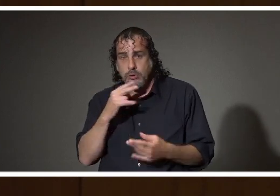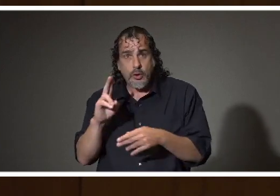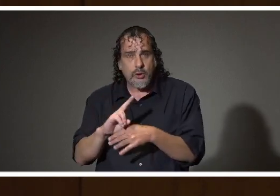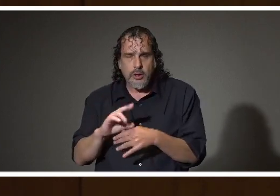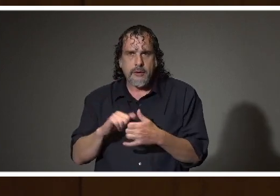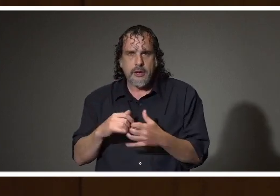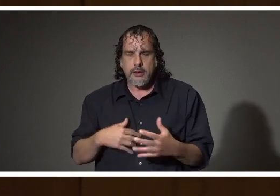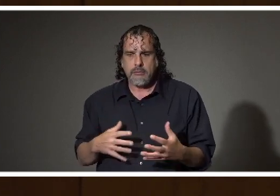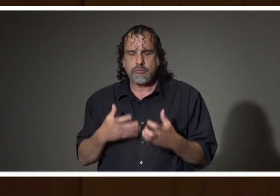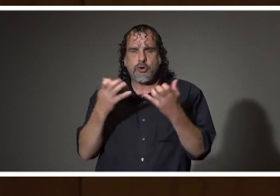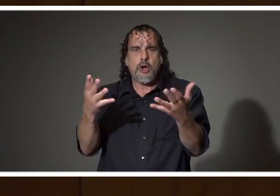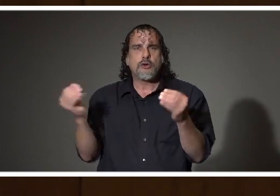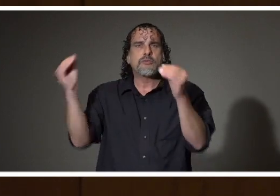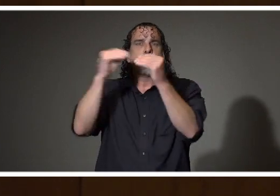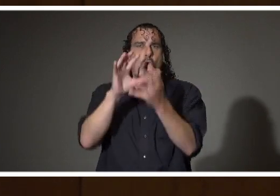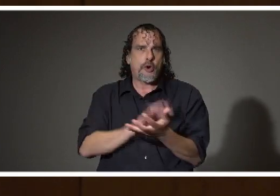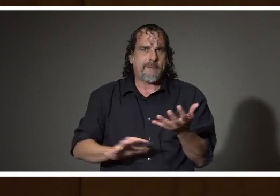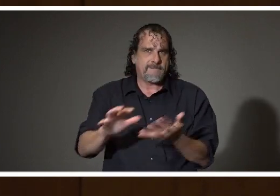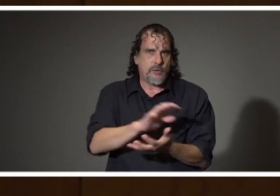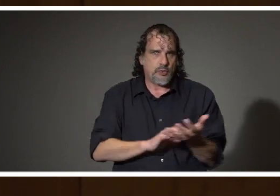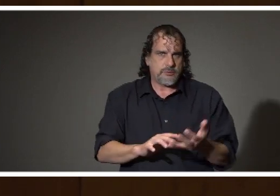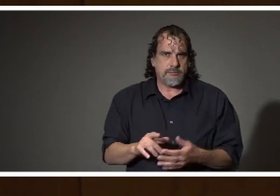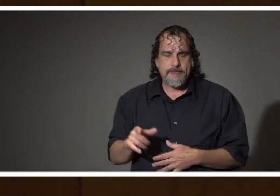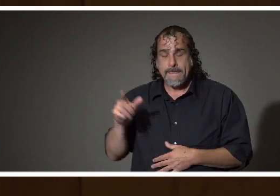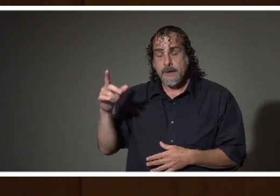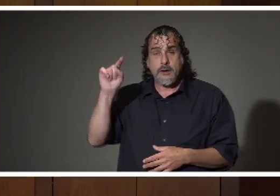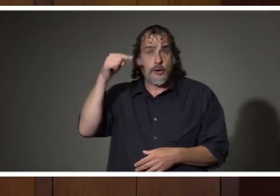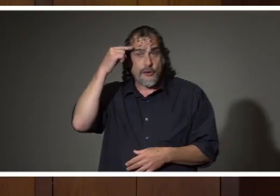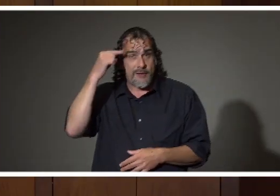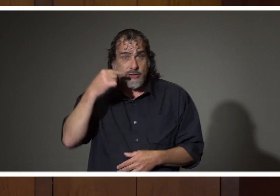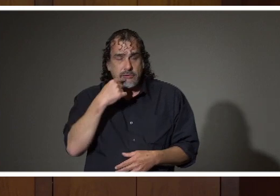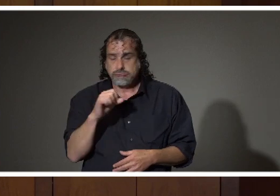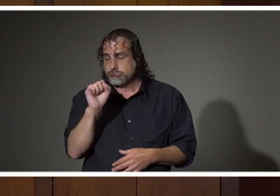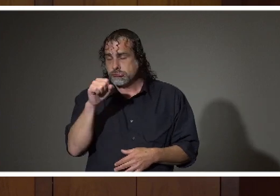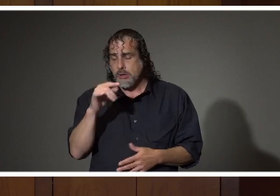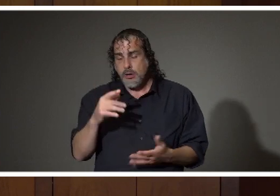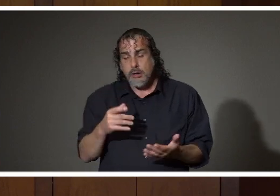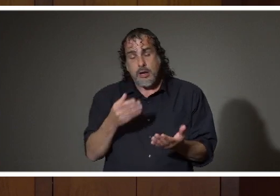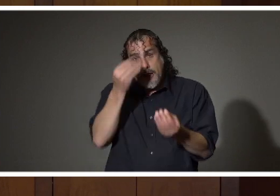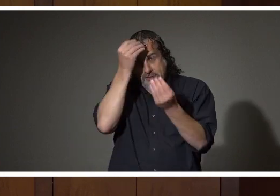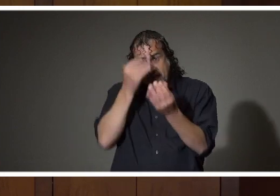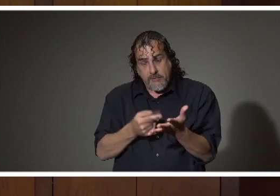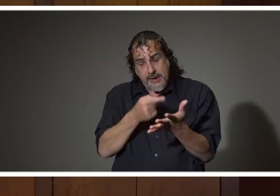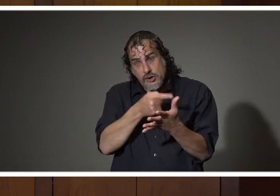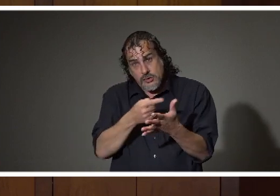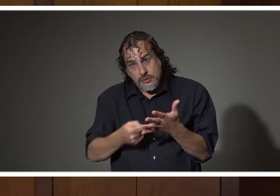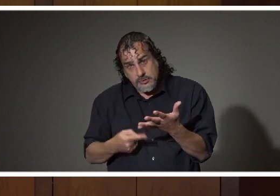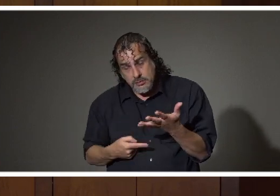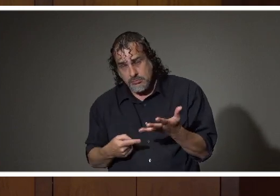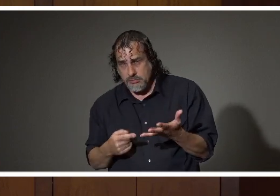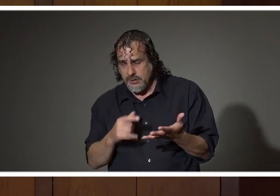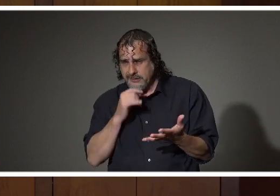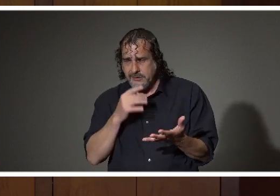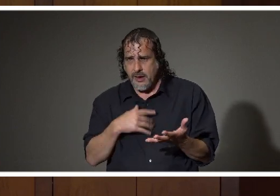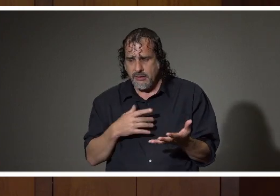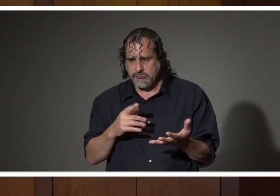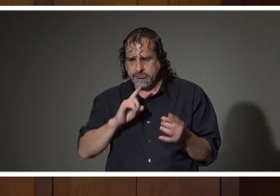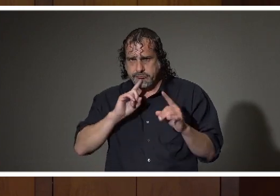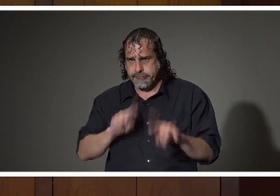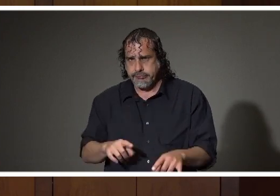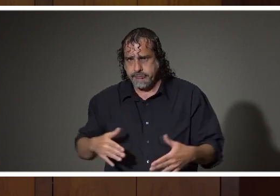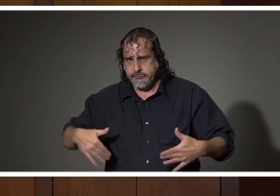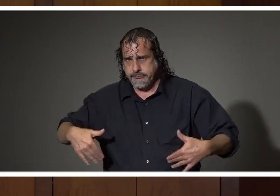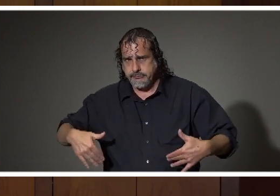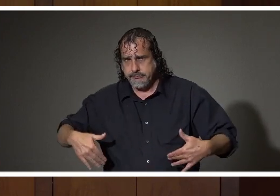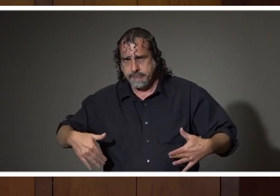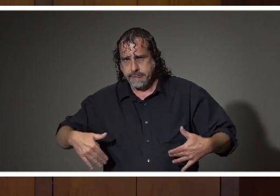confusion. Yeah, the data is not conclusive in many ways. For instance,